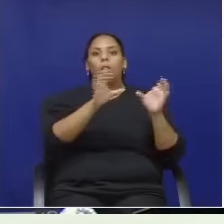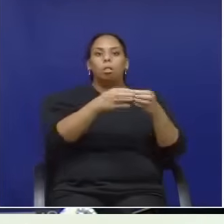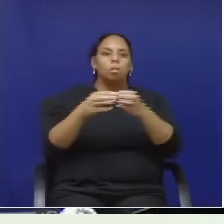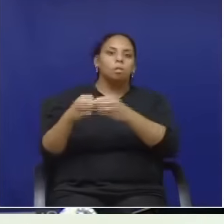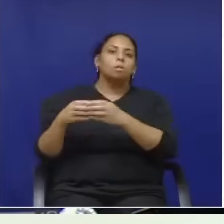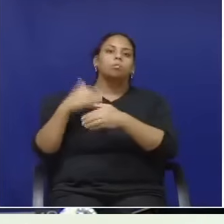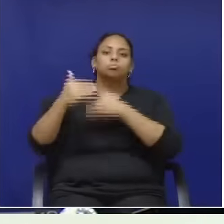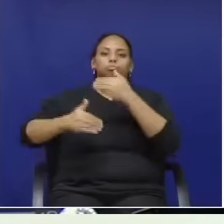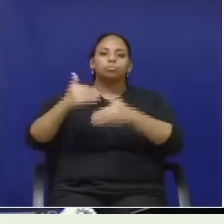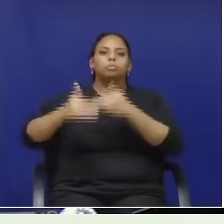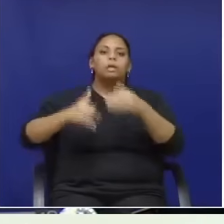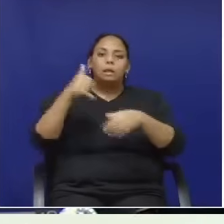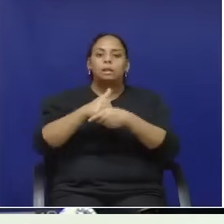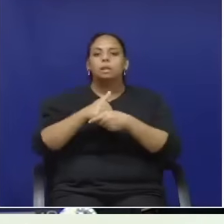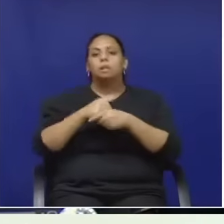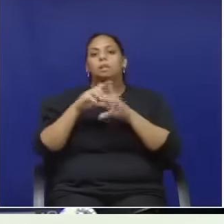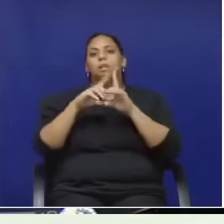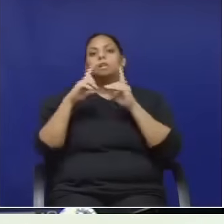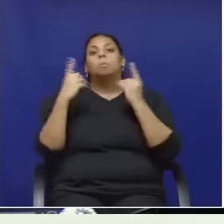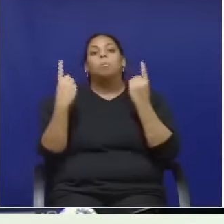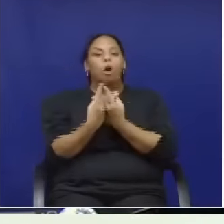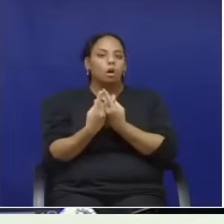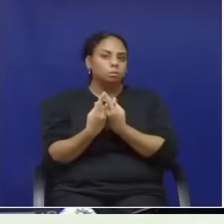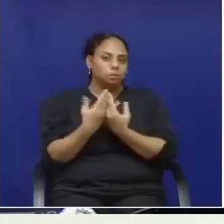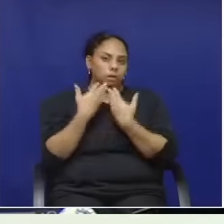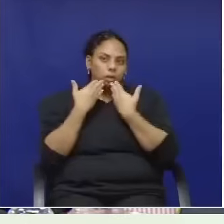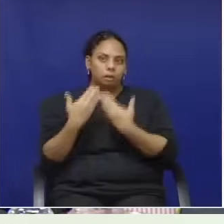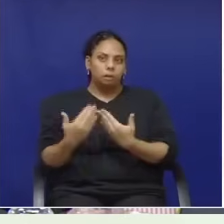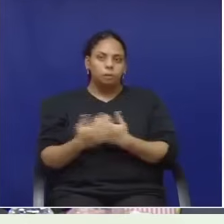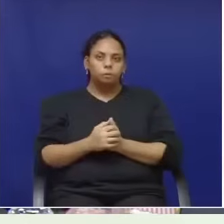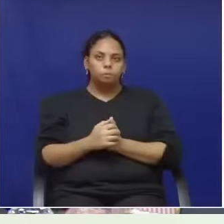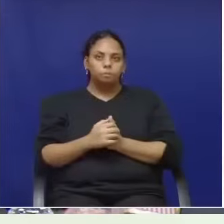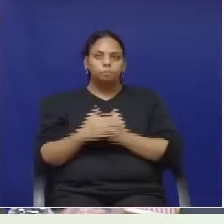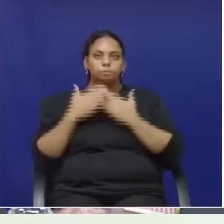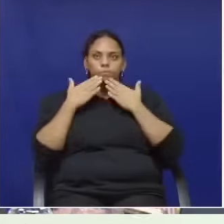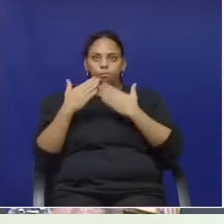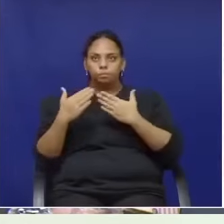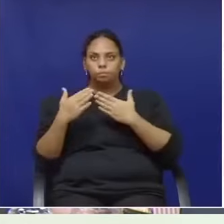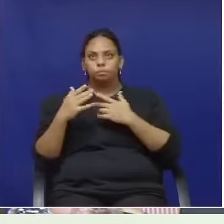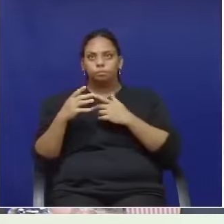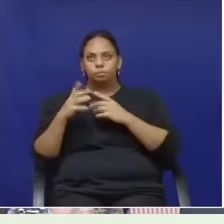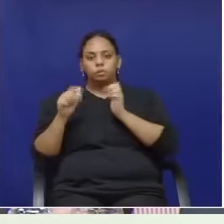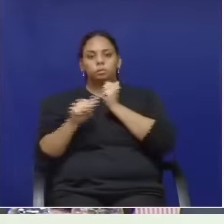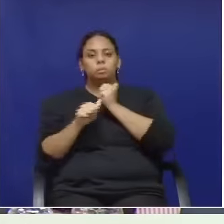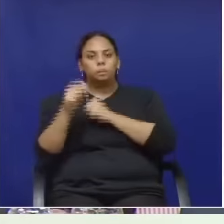operating within the Republic? Thank you. The Honourable Deputy Minister.